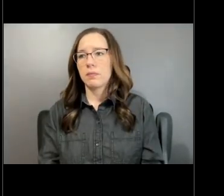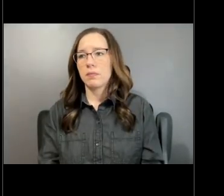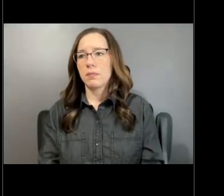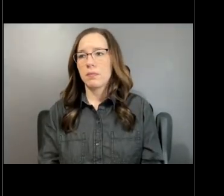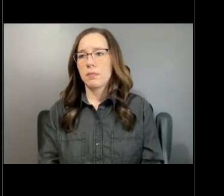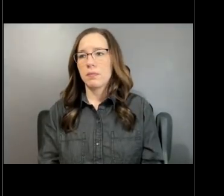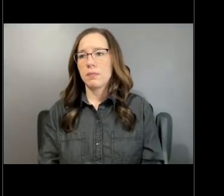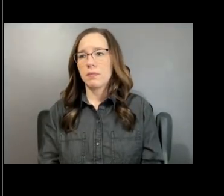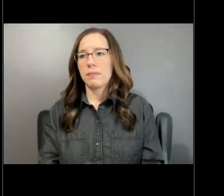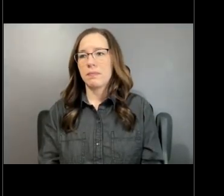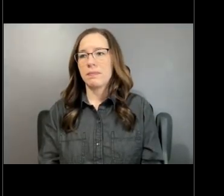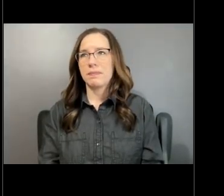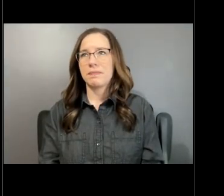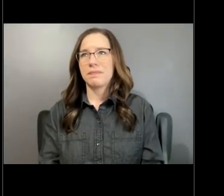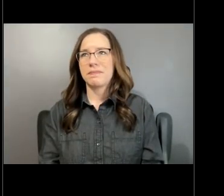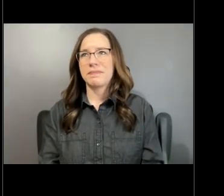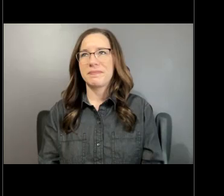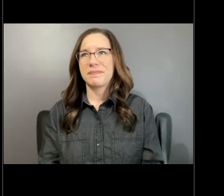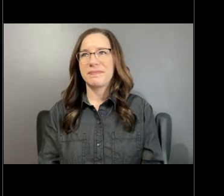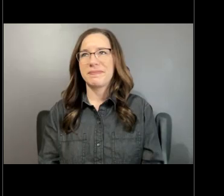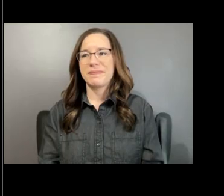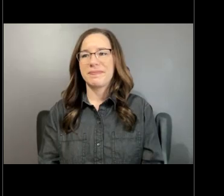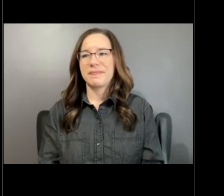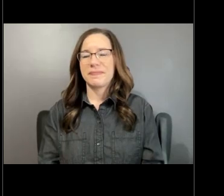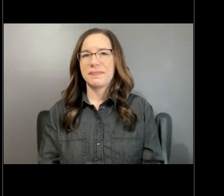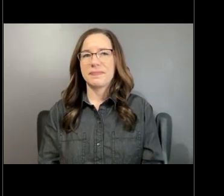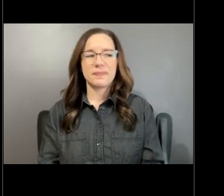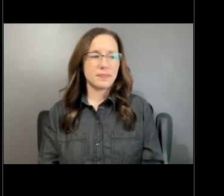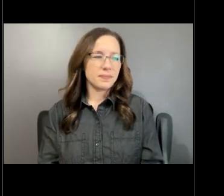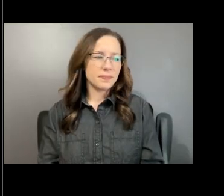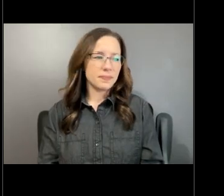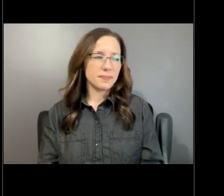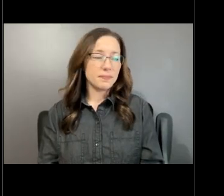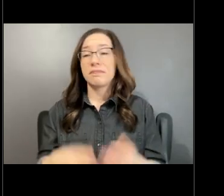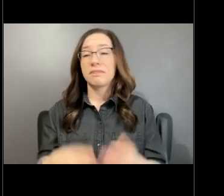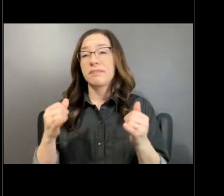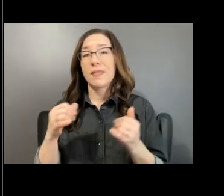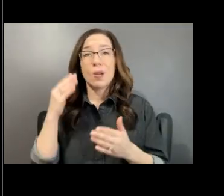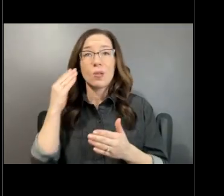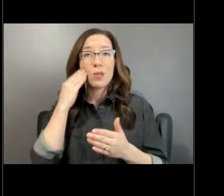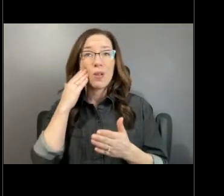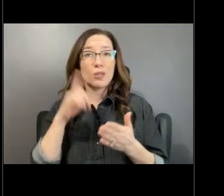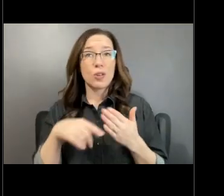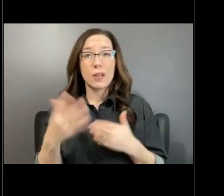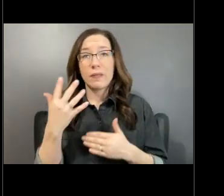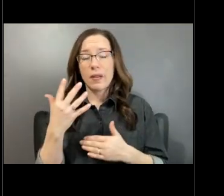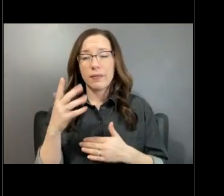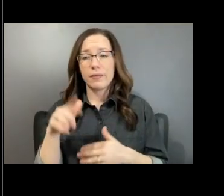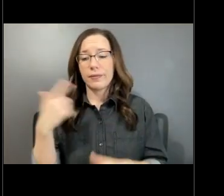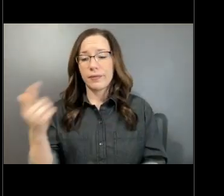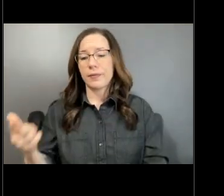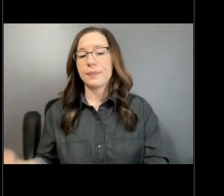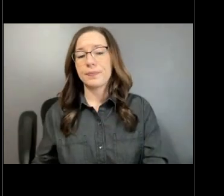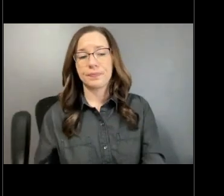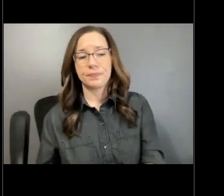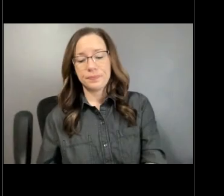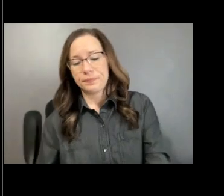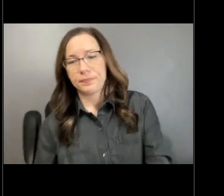And Joe, we are at Knowledge Check 5. I'm going to send it to you. Thank you,